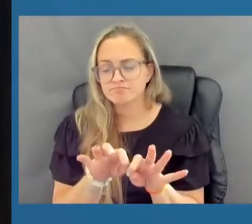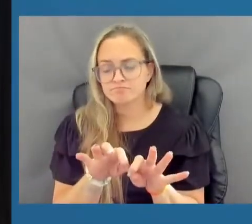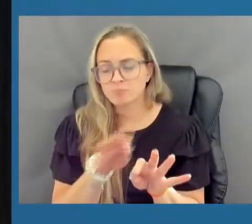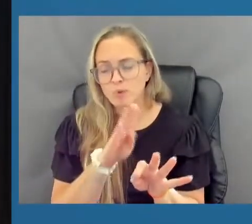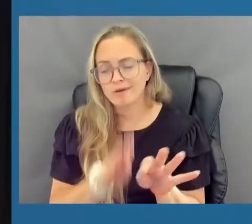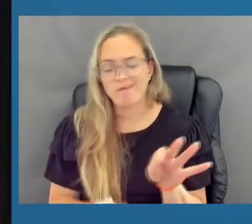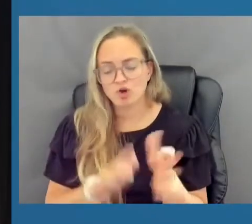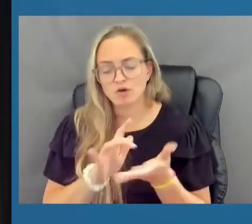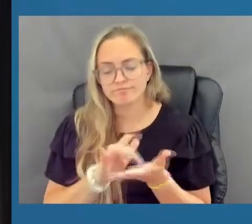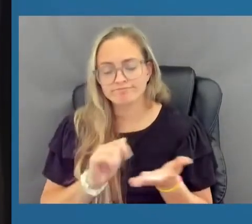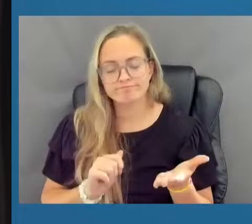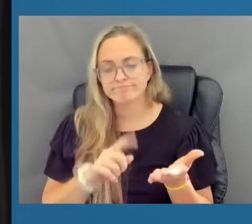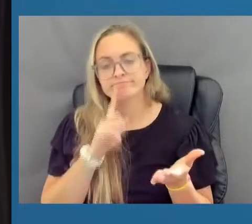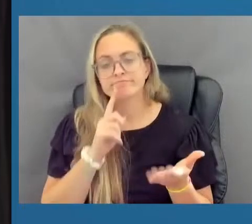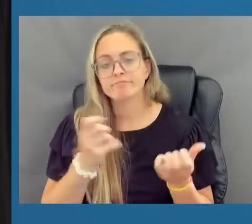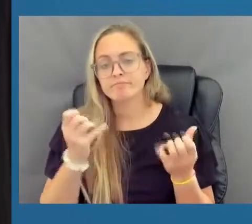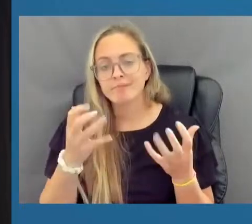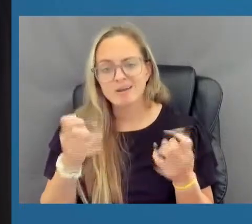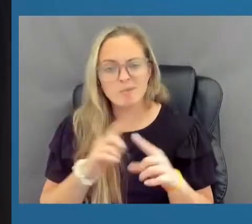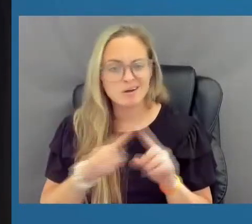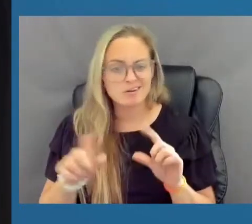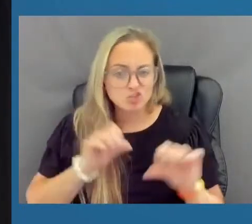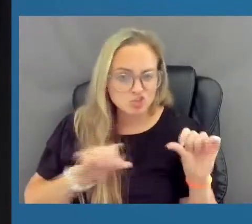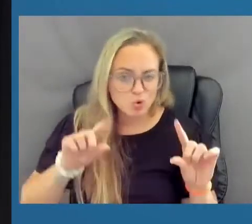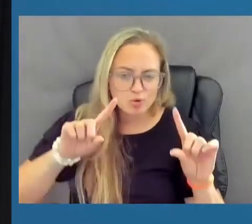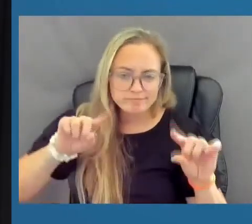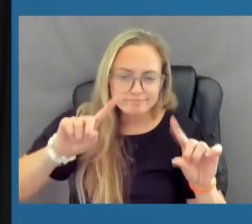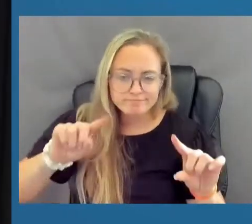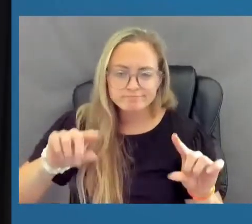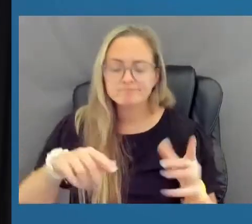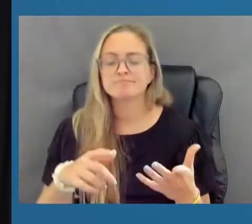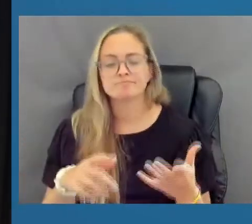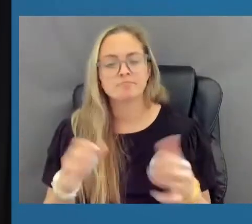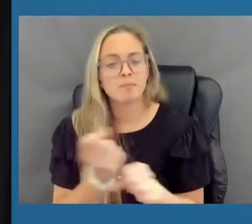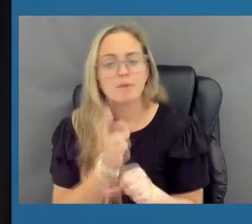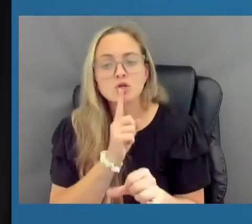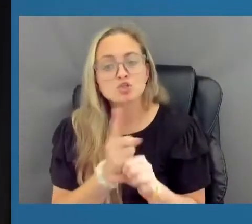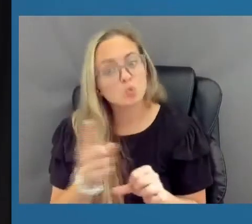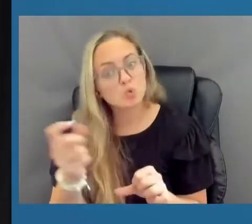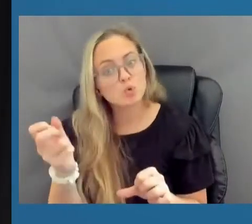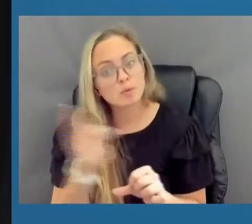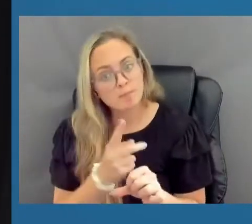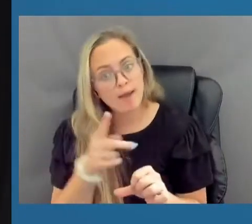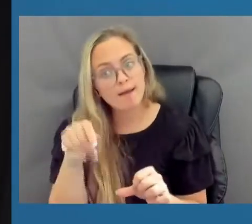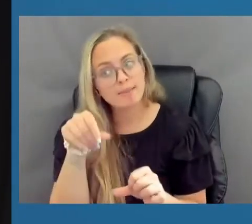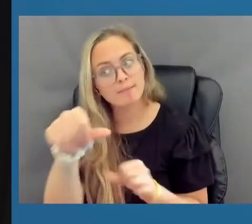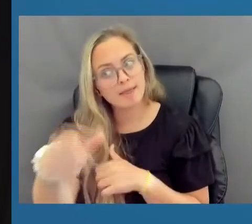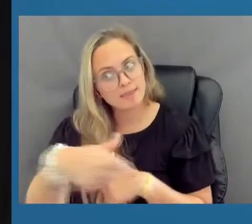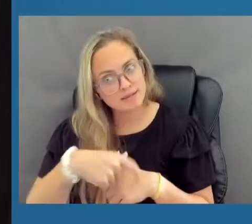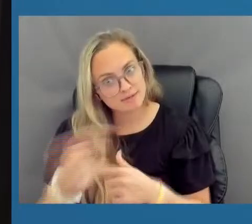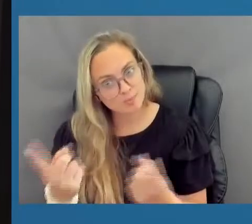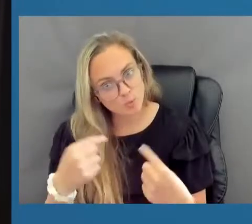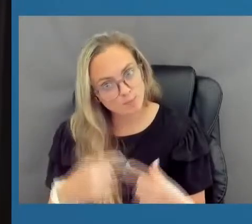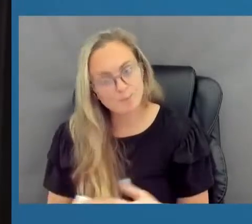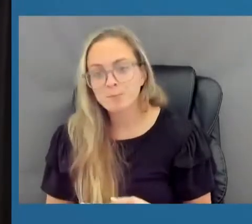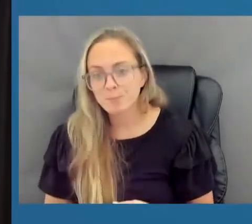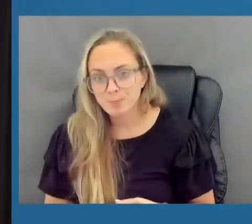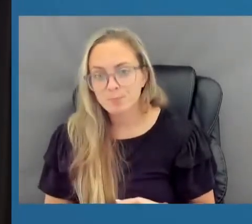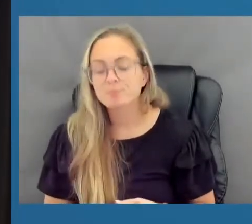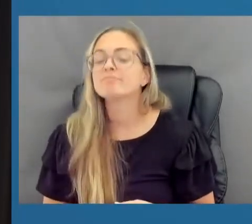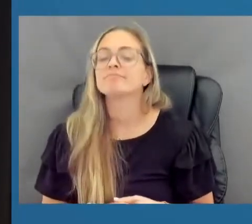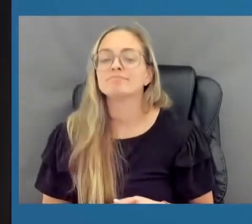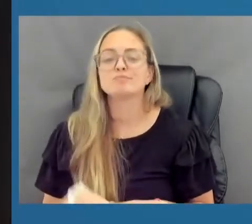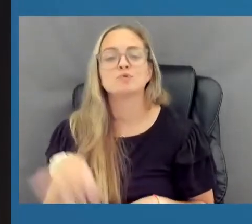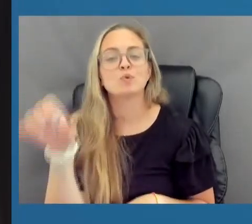in many of the productions and performances, so make sure you all come back and pay next time, okay? All right. So also we have